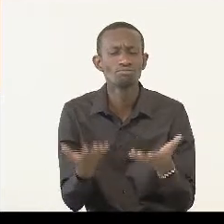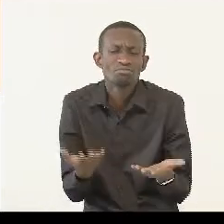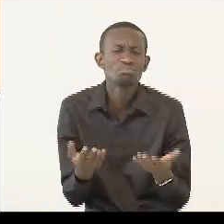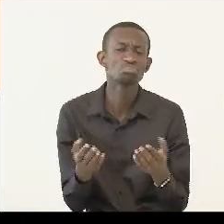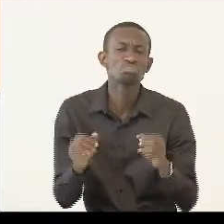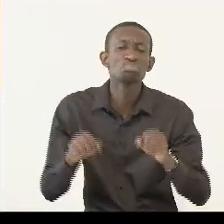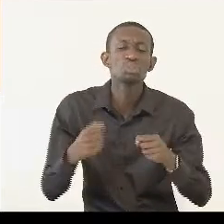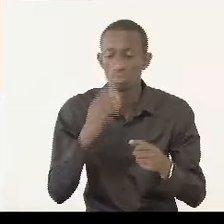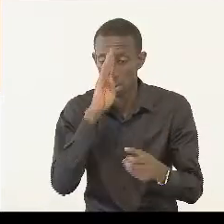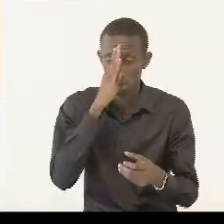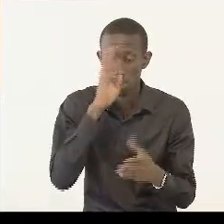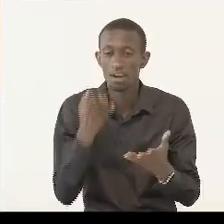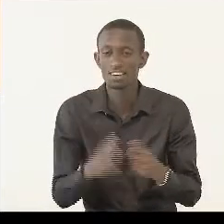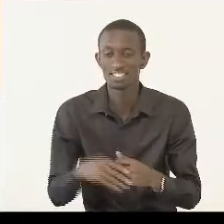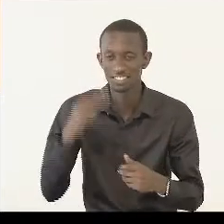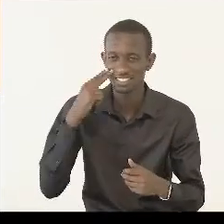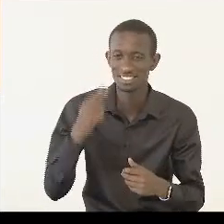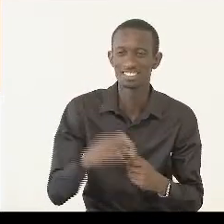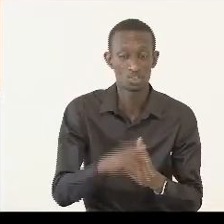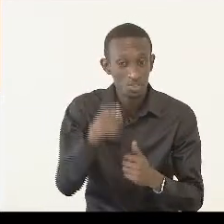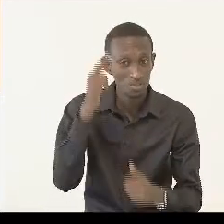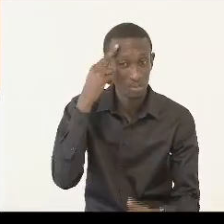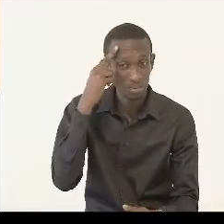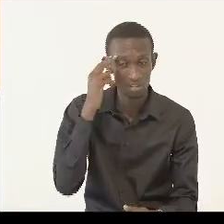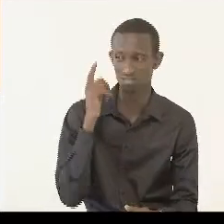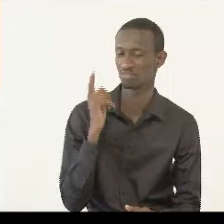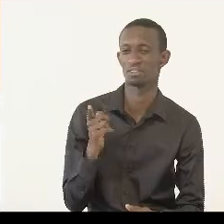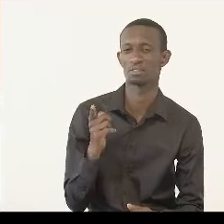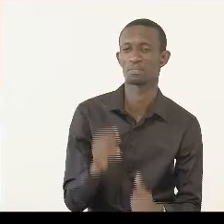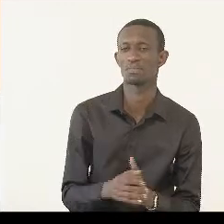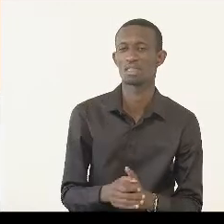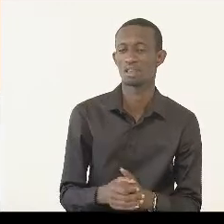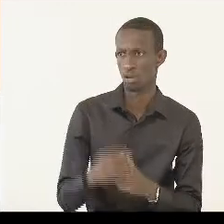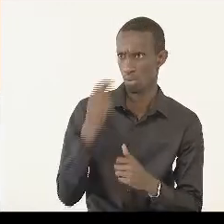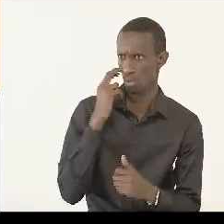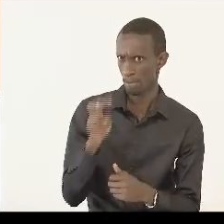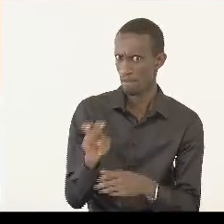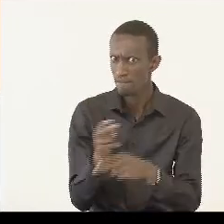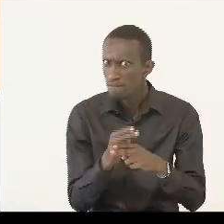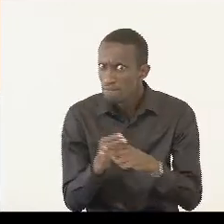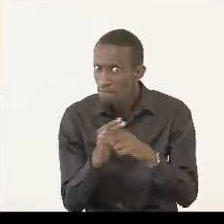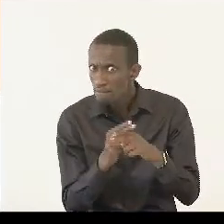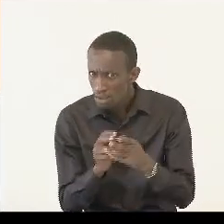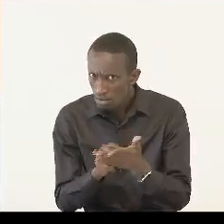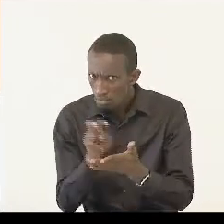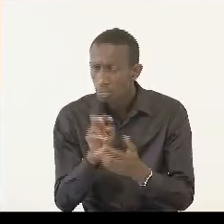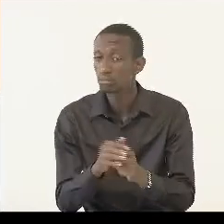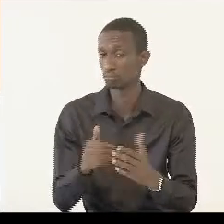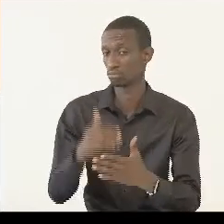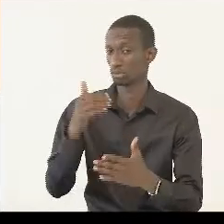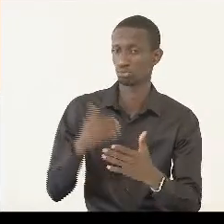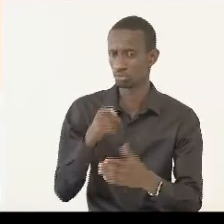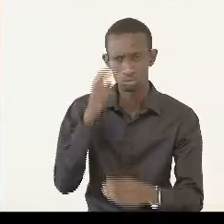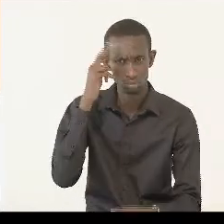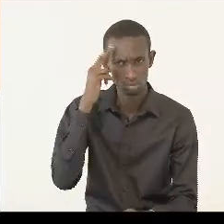somehow. So, there you go. We check. Remember, this is a review. So, take a look at it very carefully before we slide it off. Because remember,